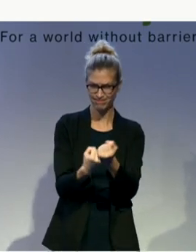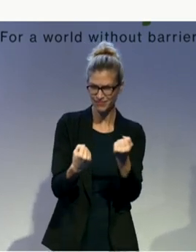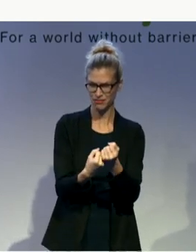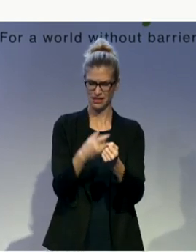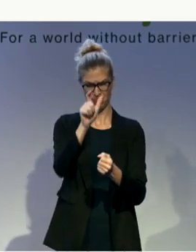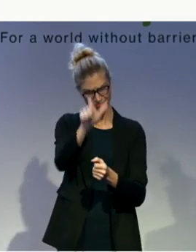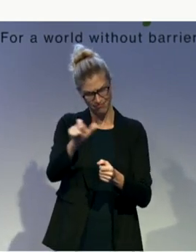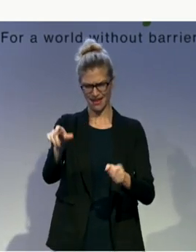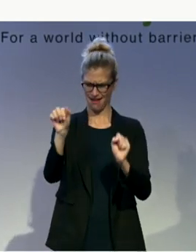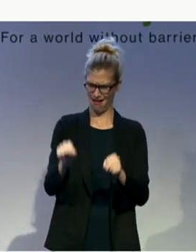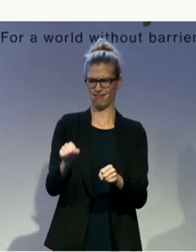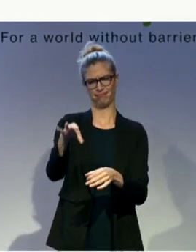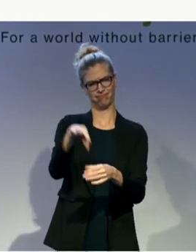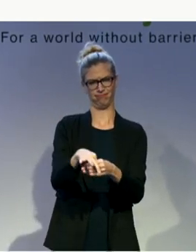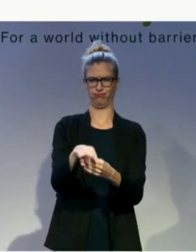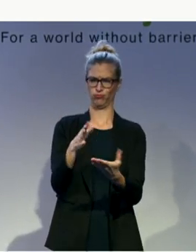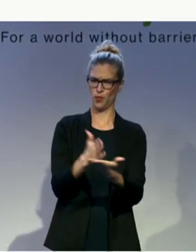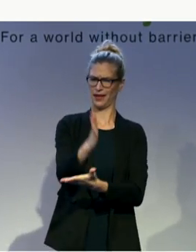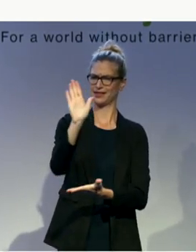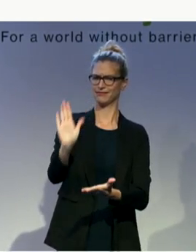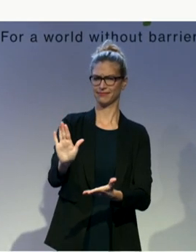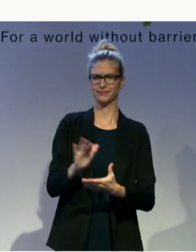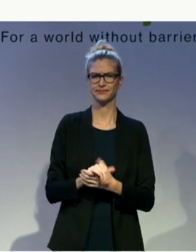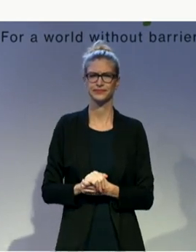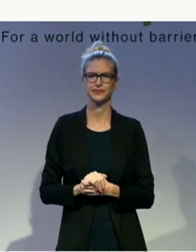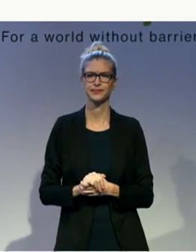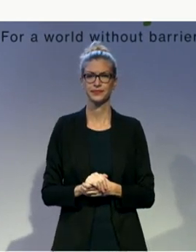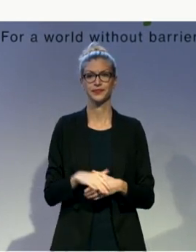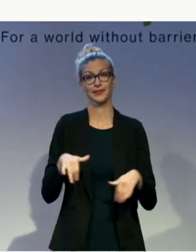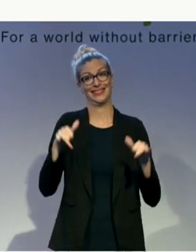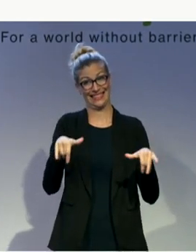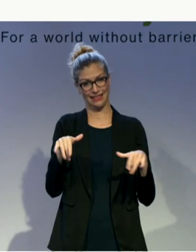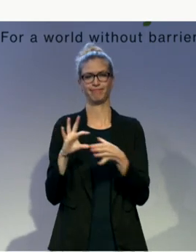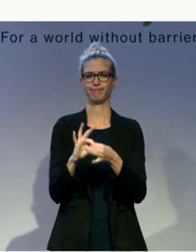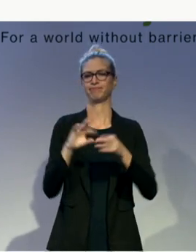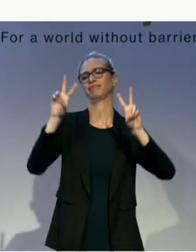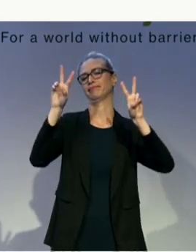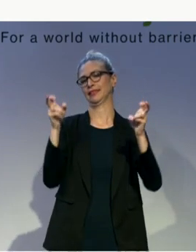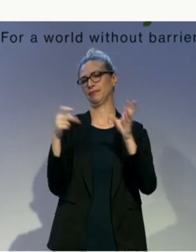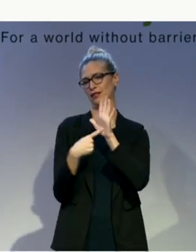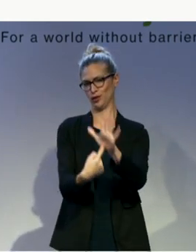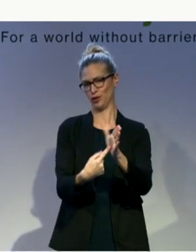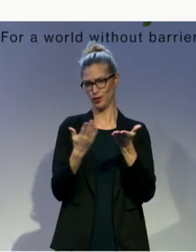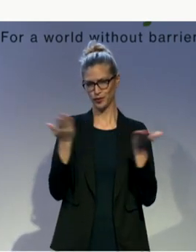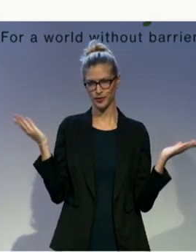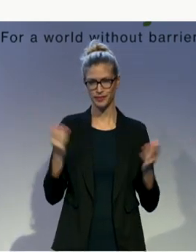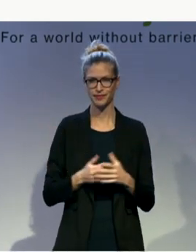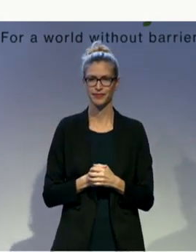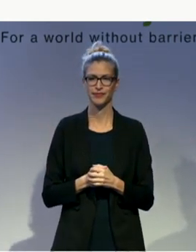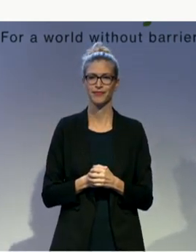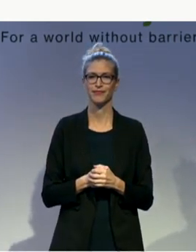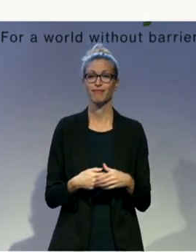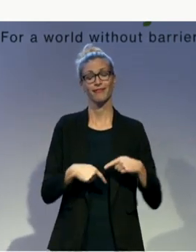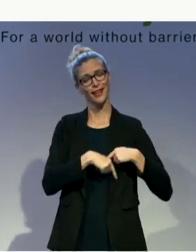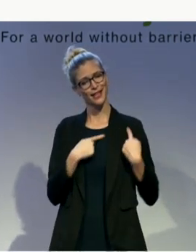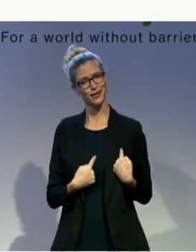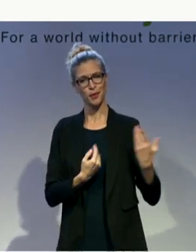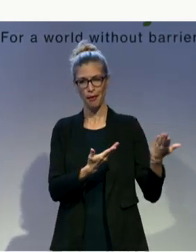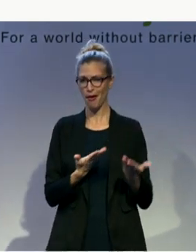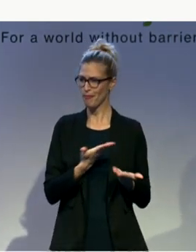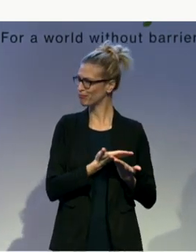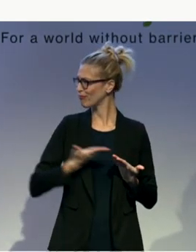And that is what we are here to talk about today. So let me welcome our speakers. And let me